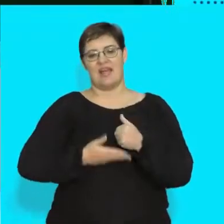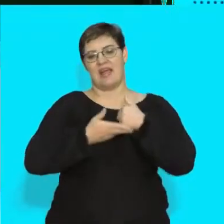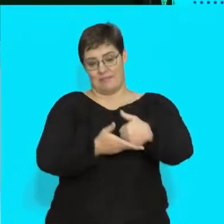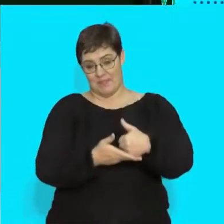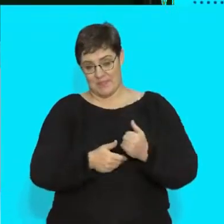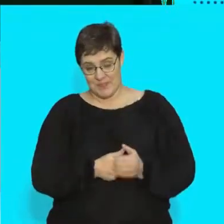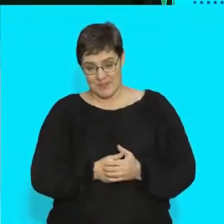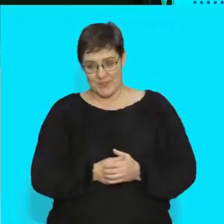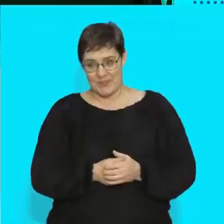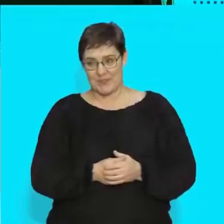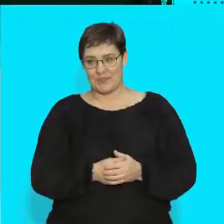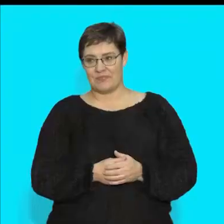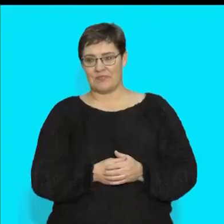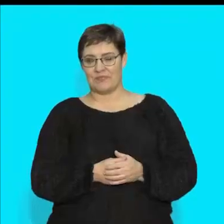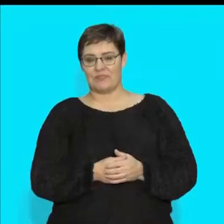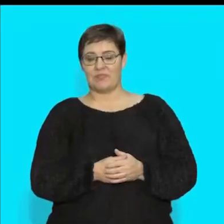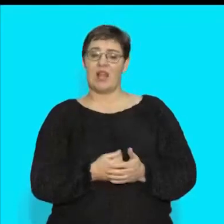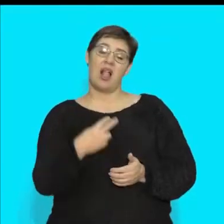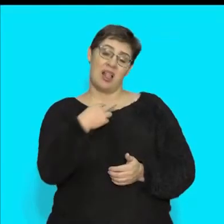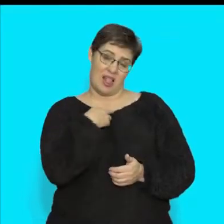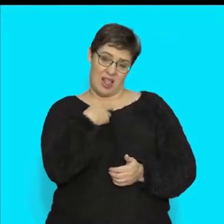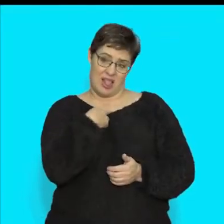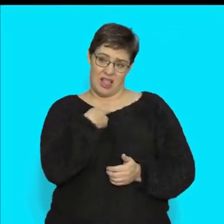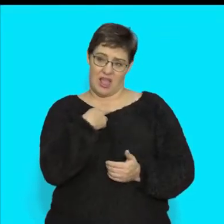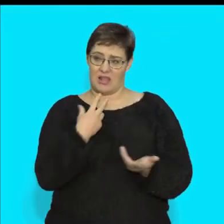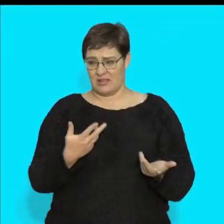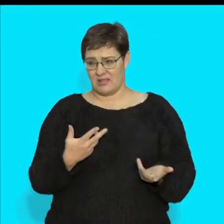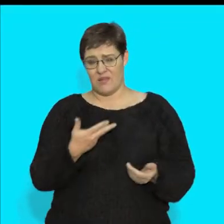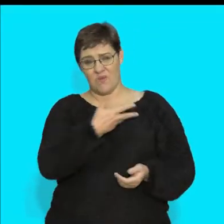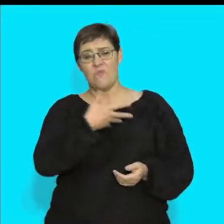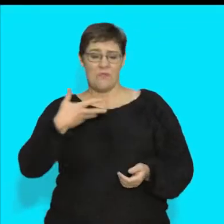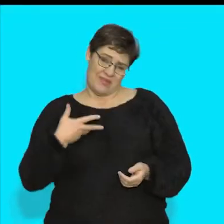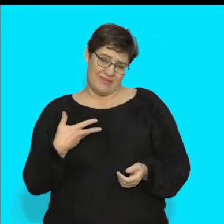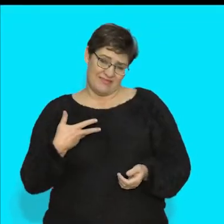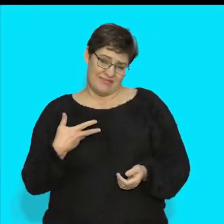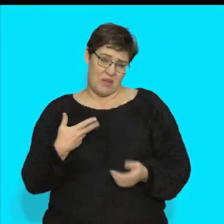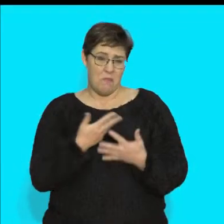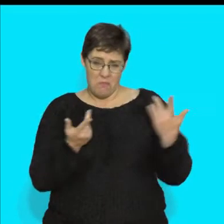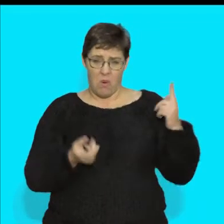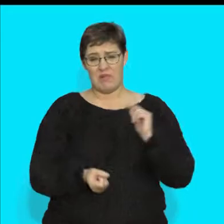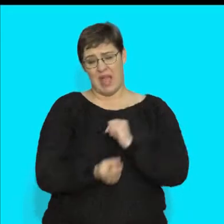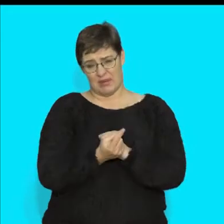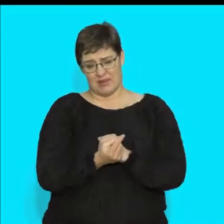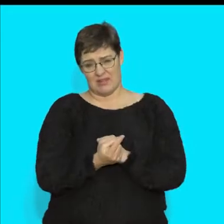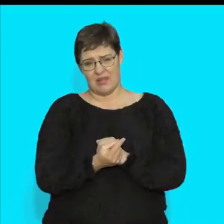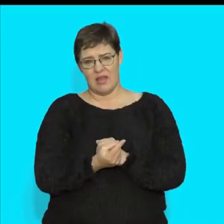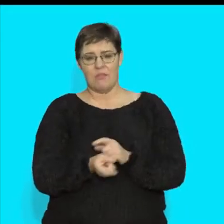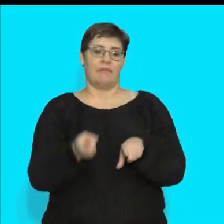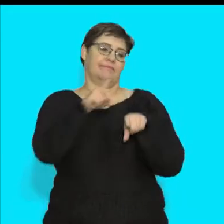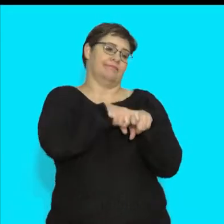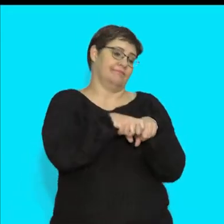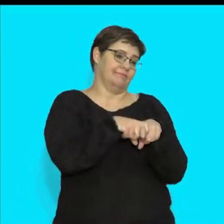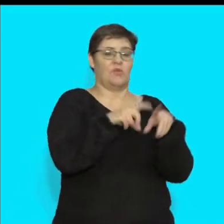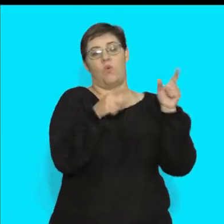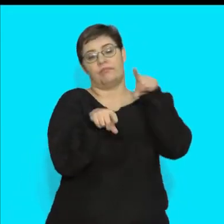of help on that side. Now, unfortunately, females are prone to this, right? Sometimes we cross